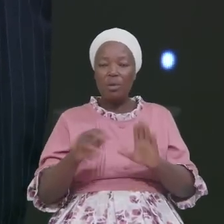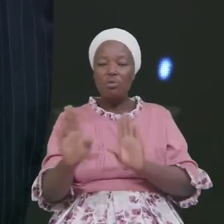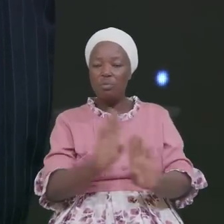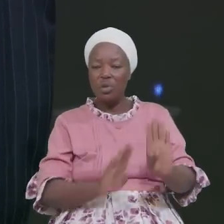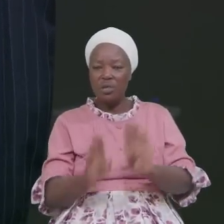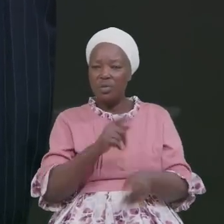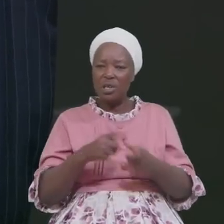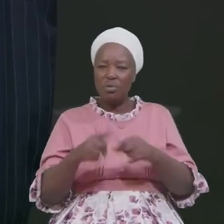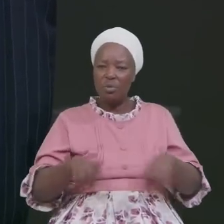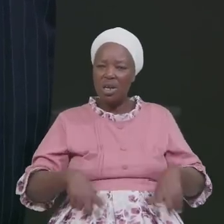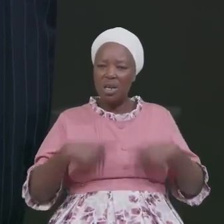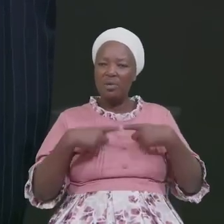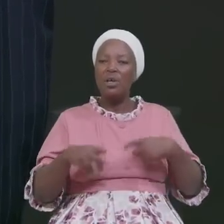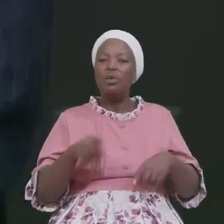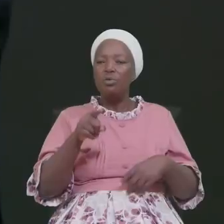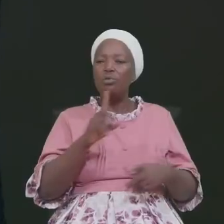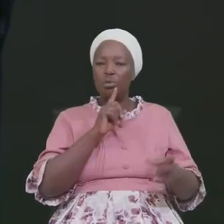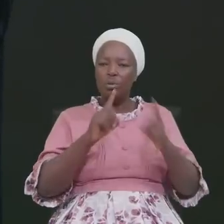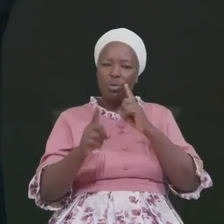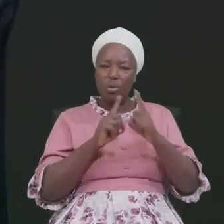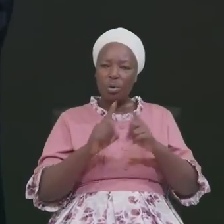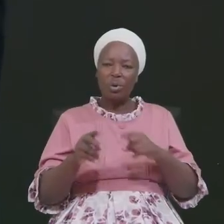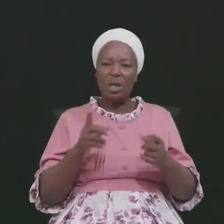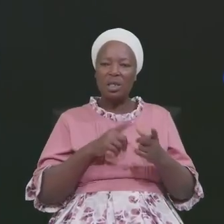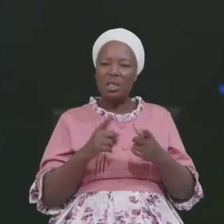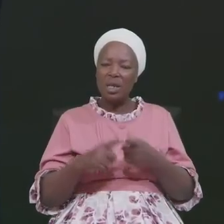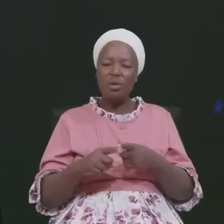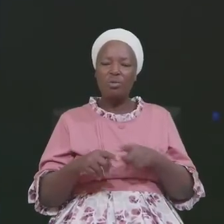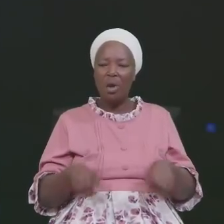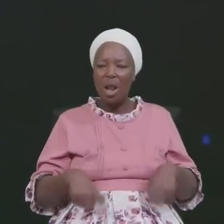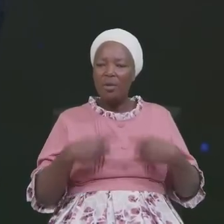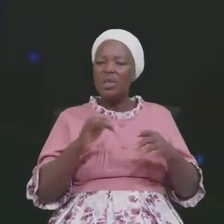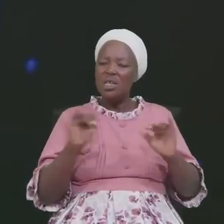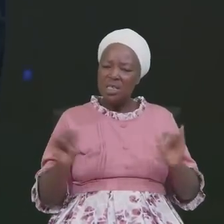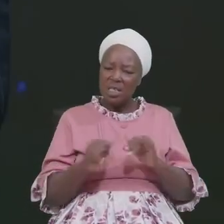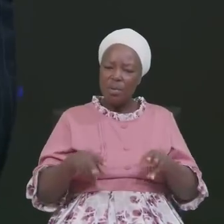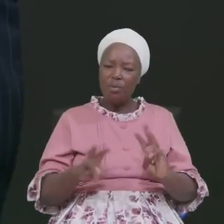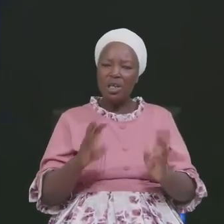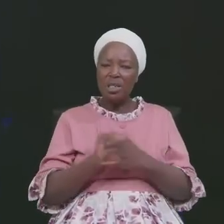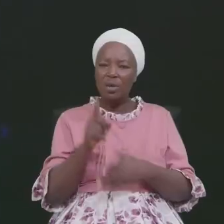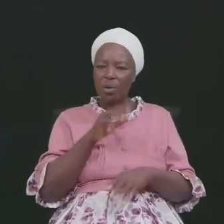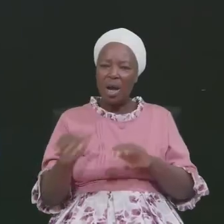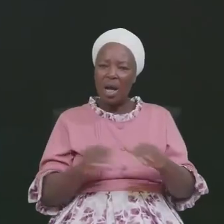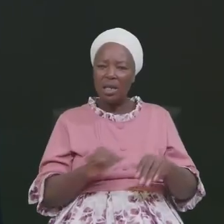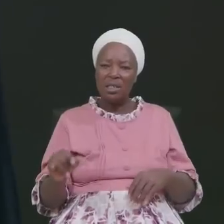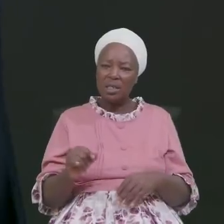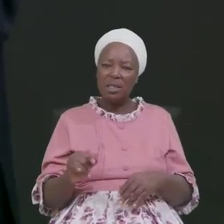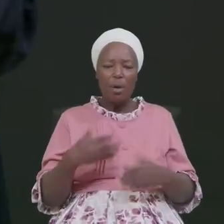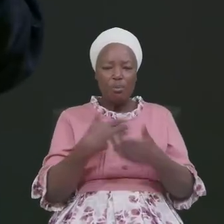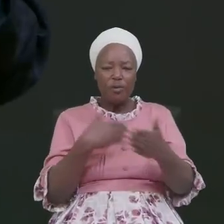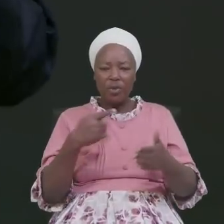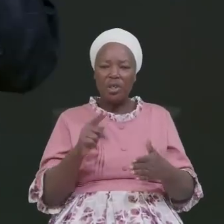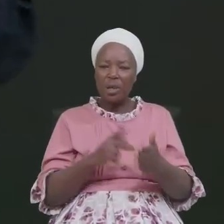you live, if you talk, if you act, the same way you were acting before